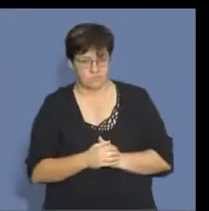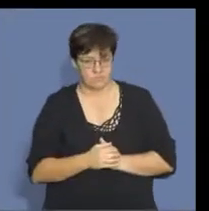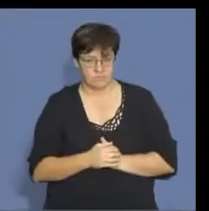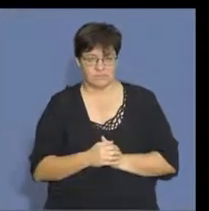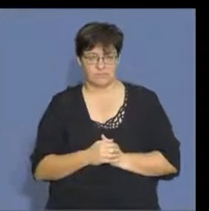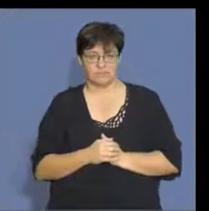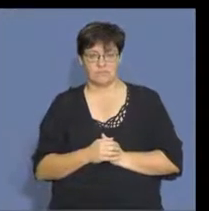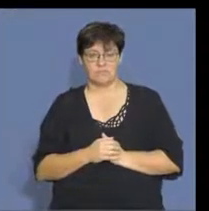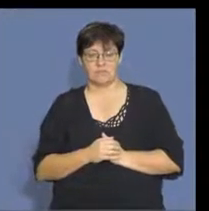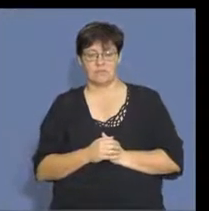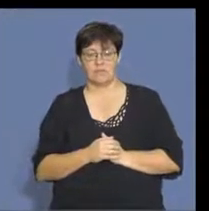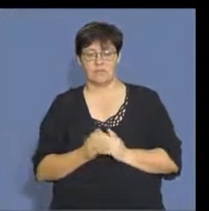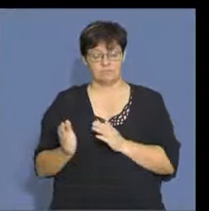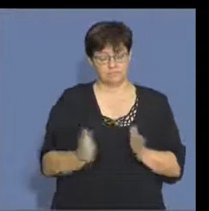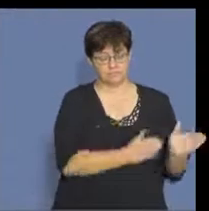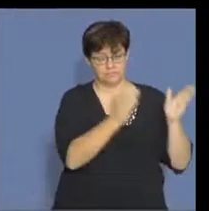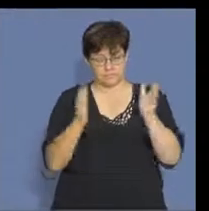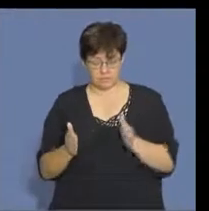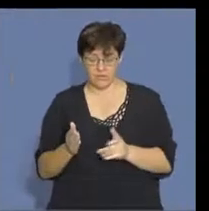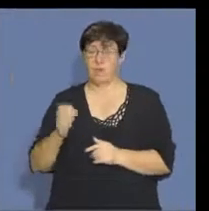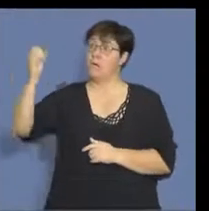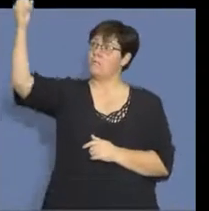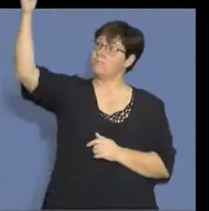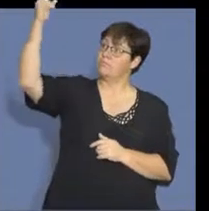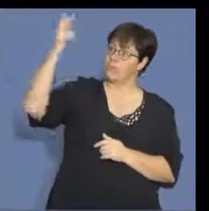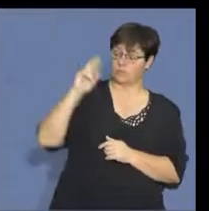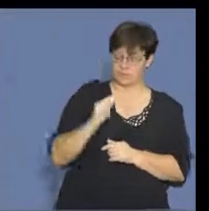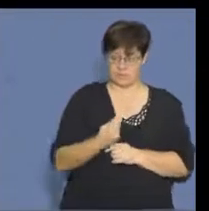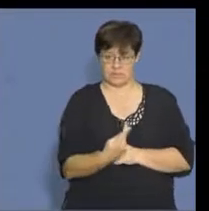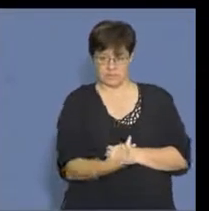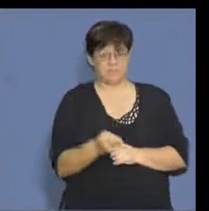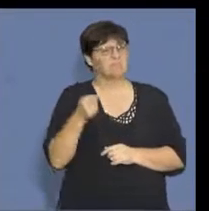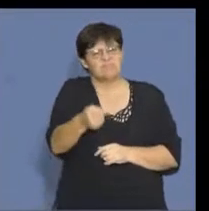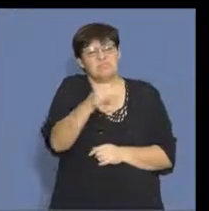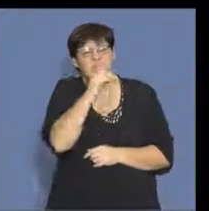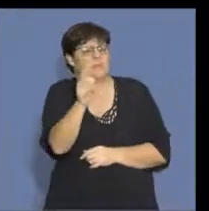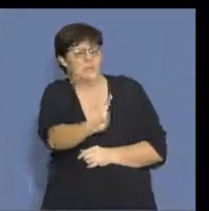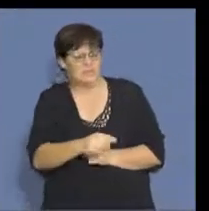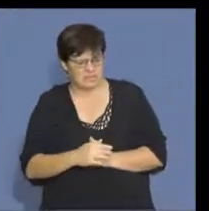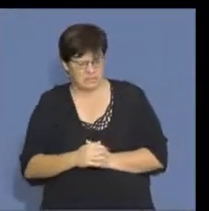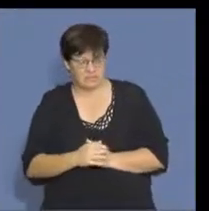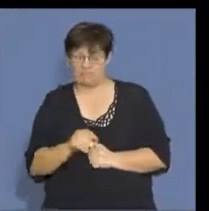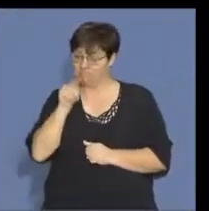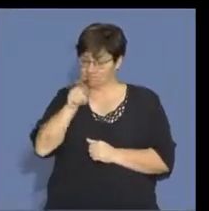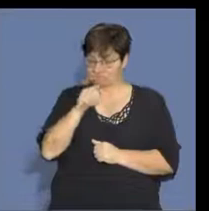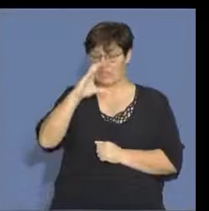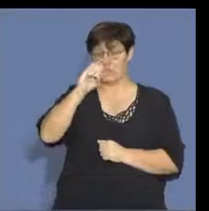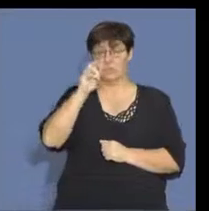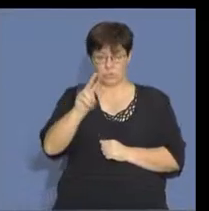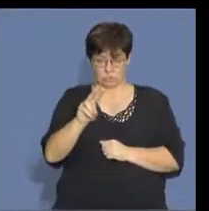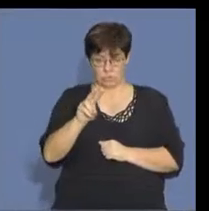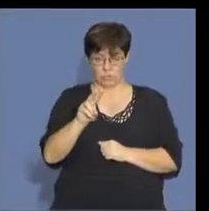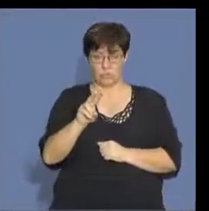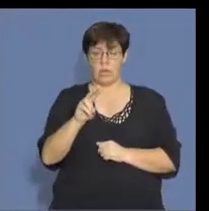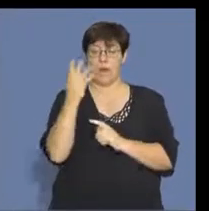The next concept is photosynthesis. Let's try and understand what photosynthesis is. So carbon dioxide is taken up